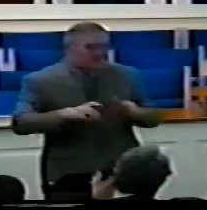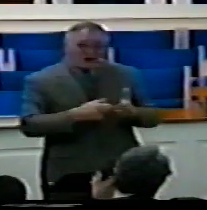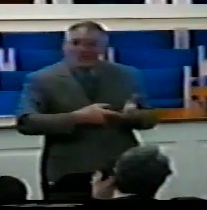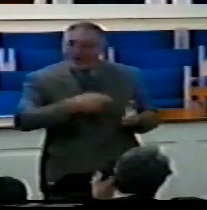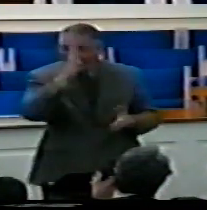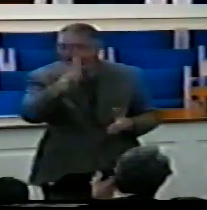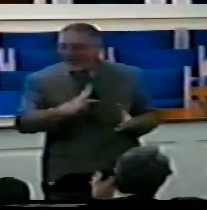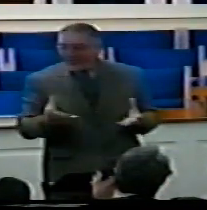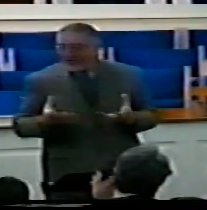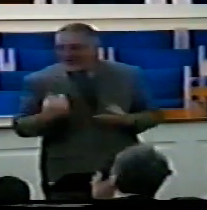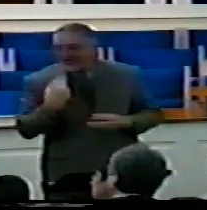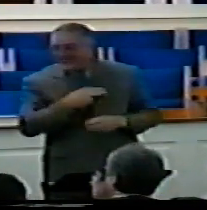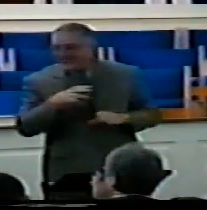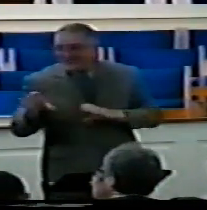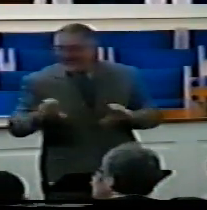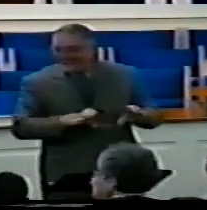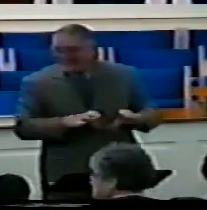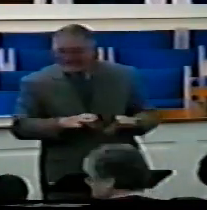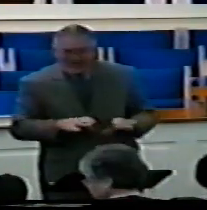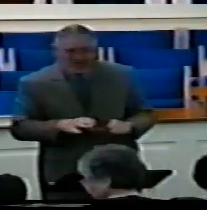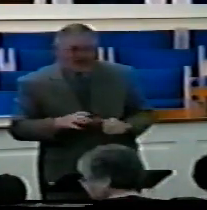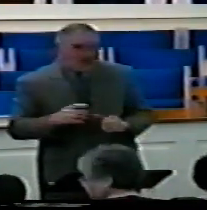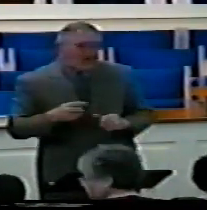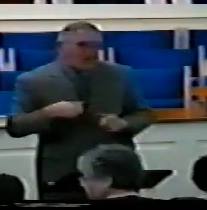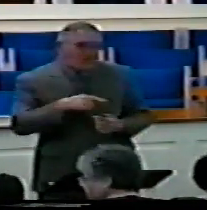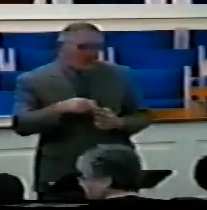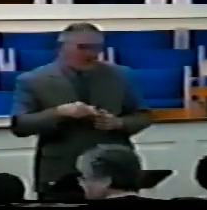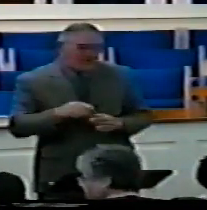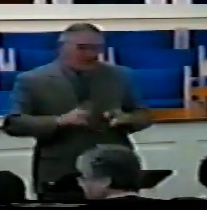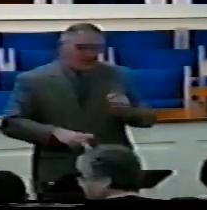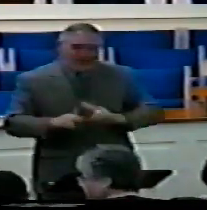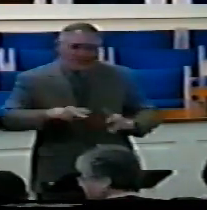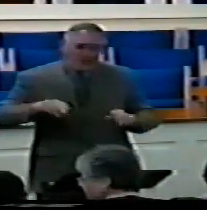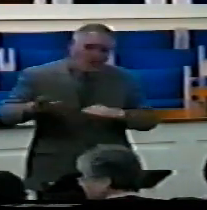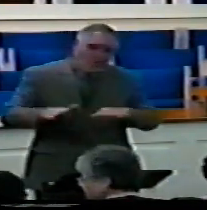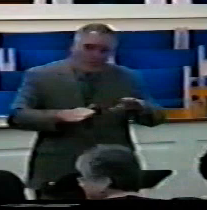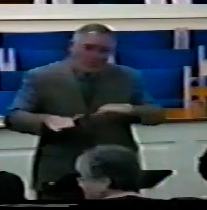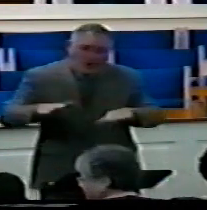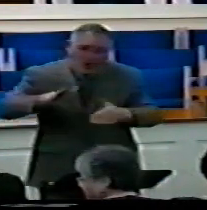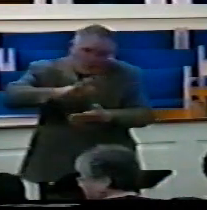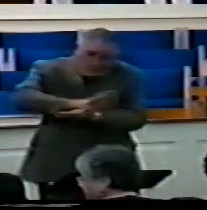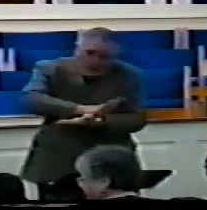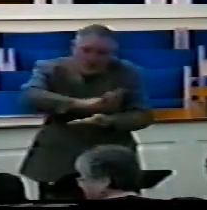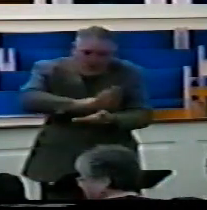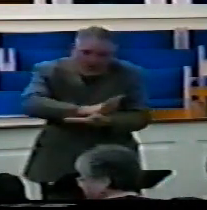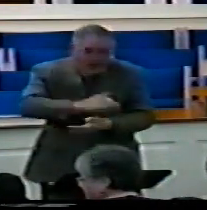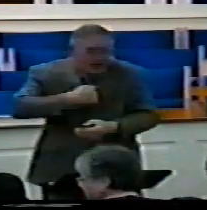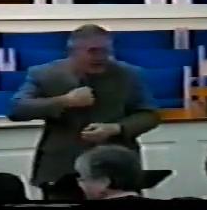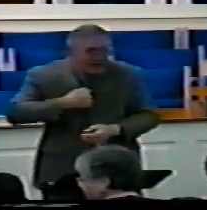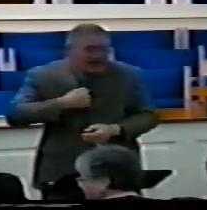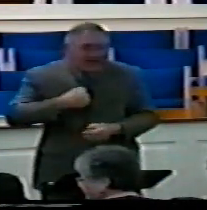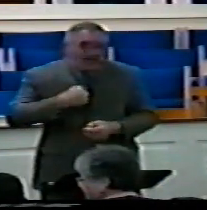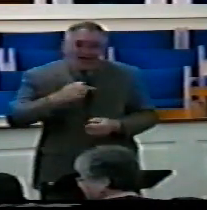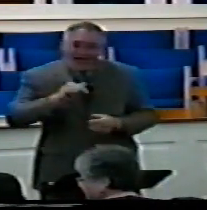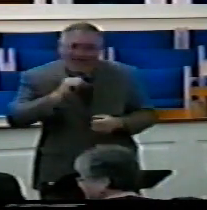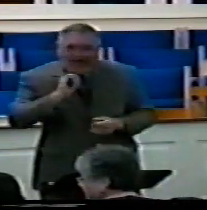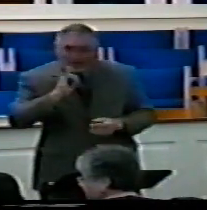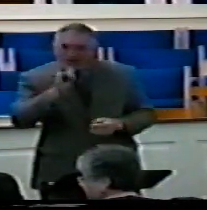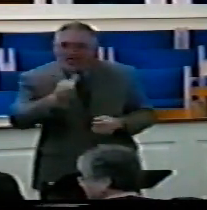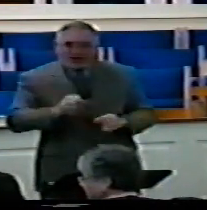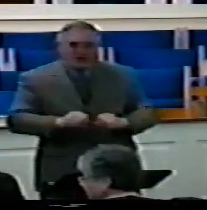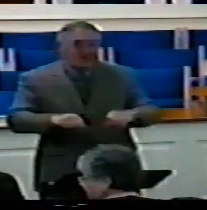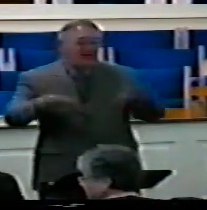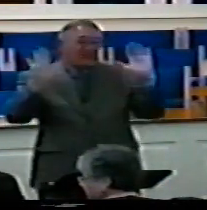come and I have footprints over my back where they walked over me than give up the piece of ground that he's given me to guard. Amen?